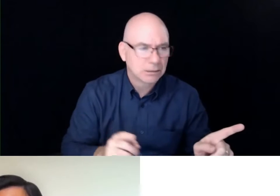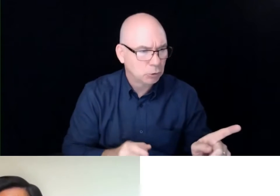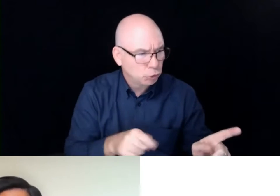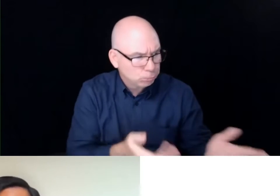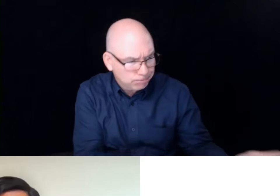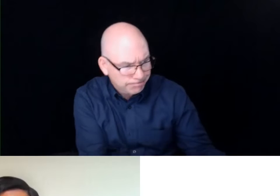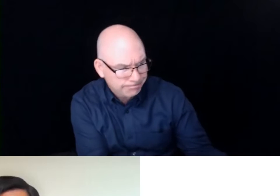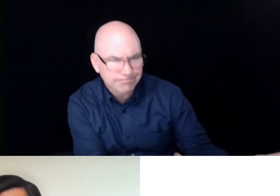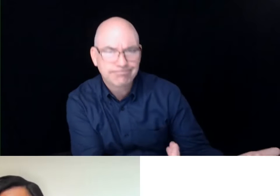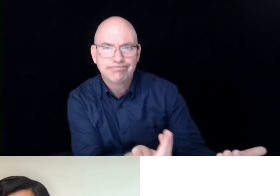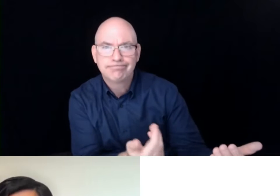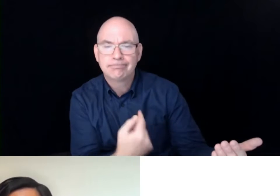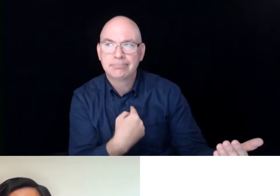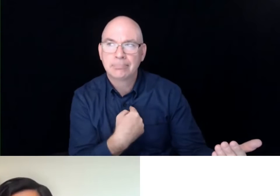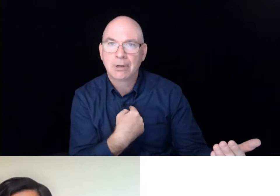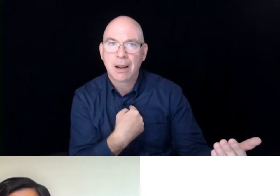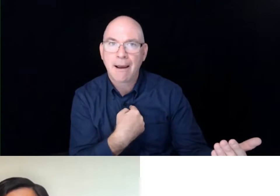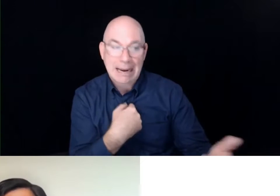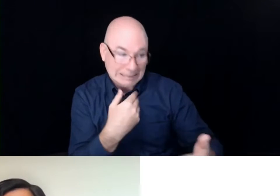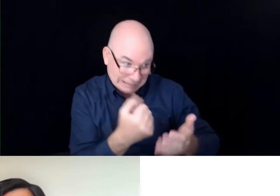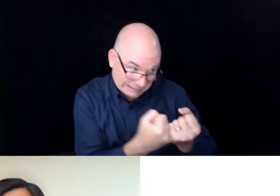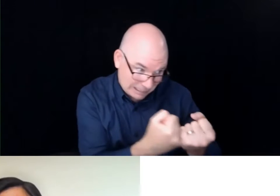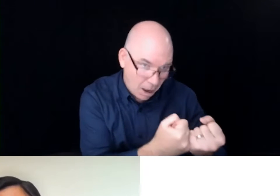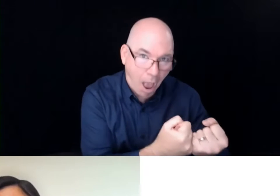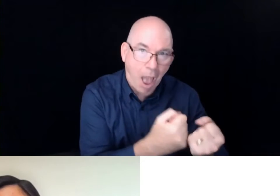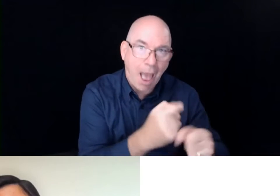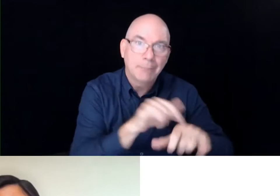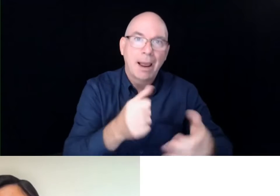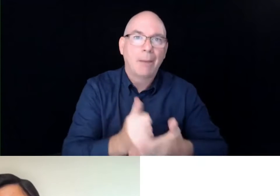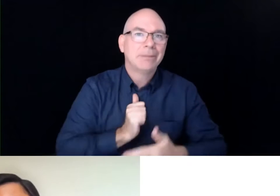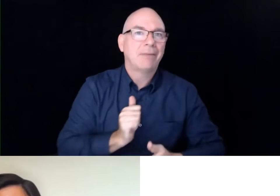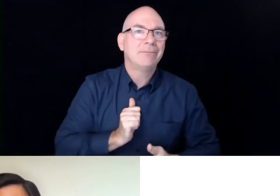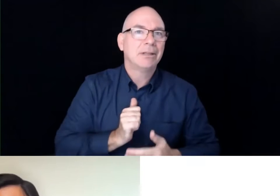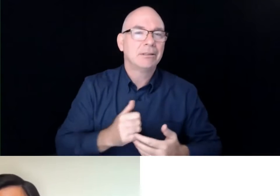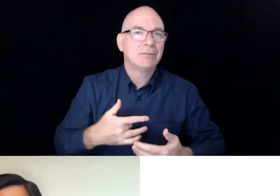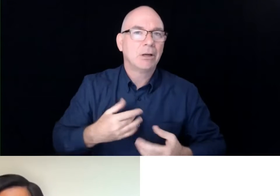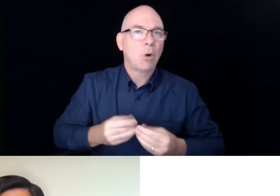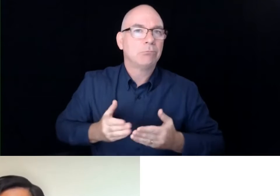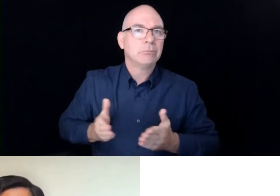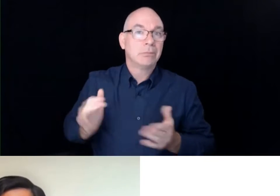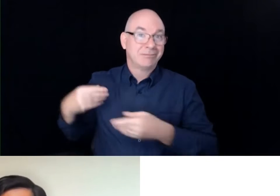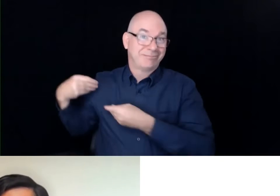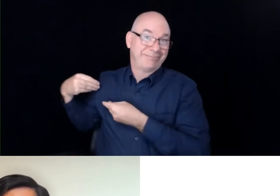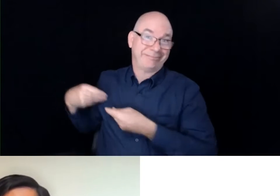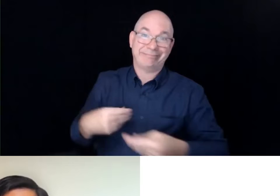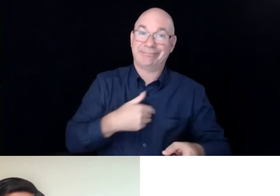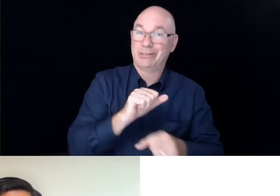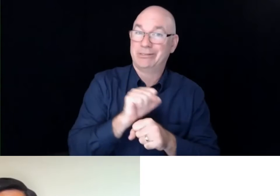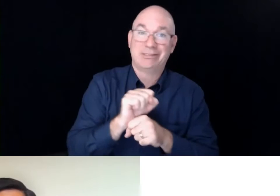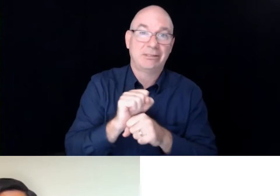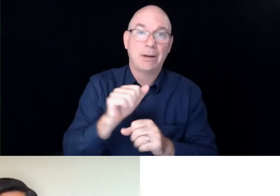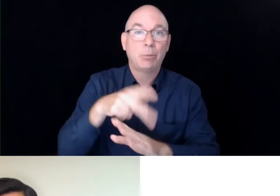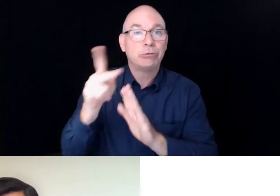through doing that, I was also creating space for myself. And I carry this into my work today as I support programs